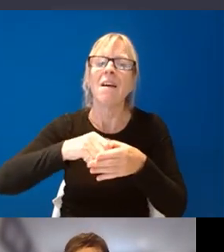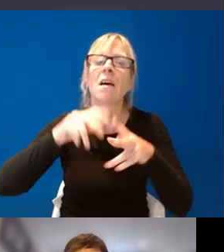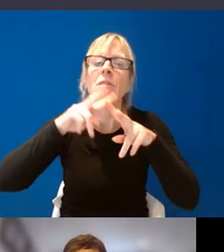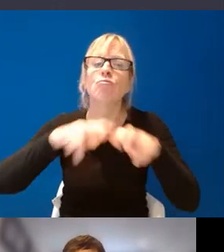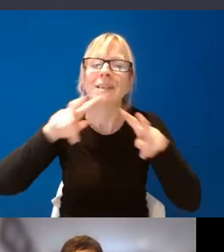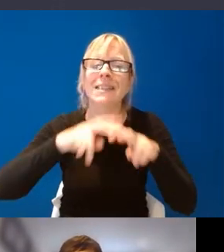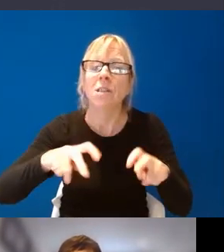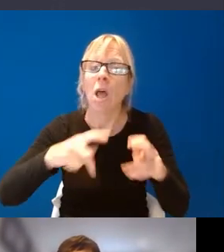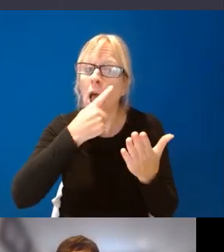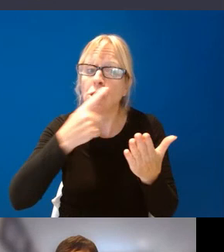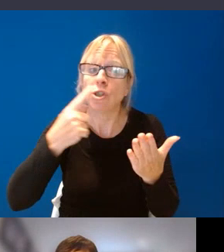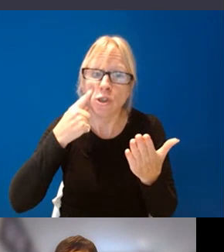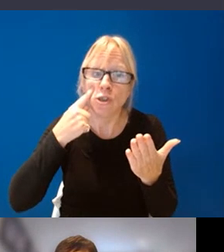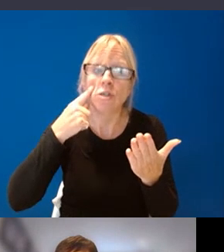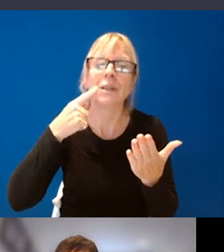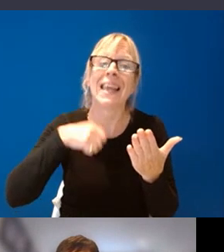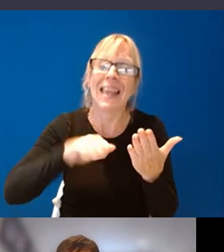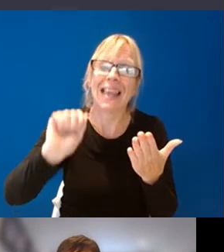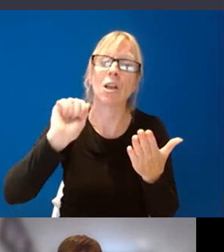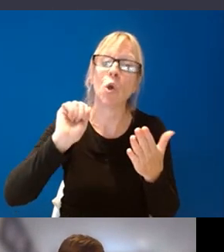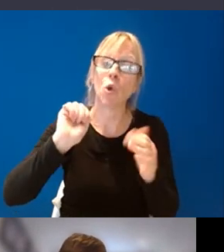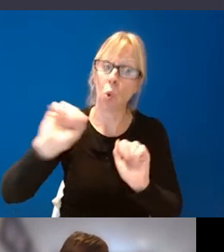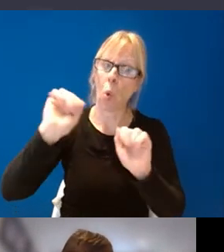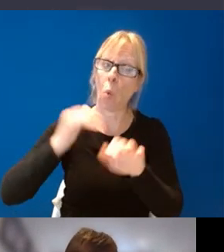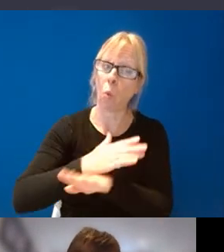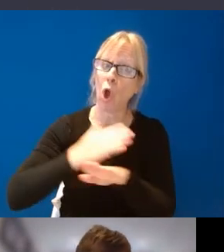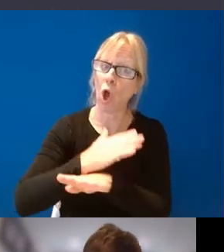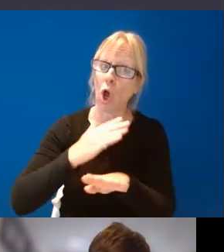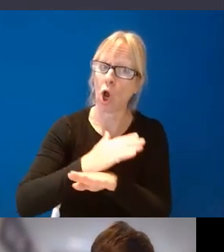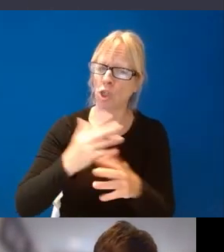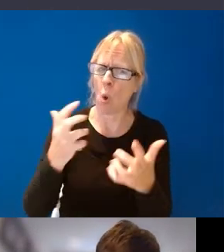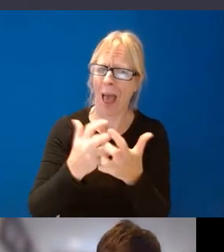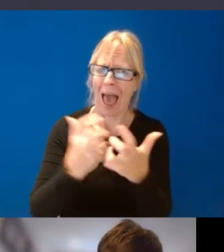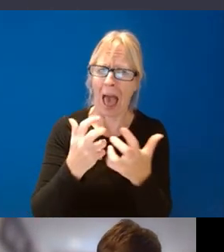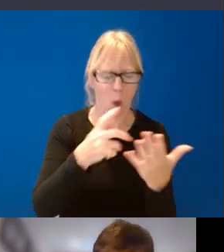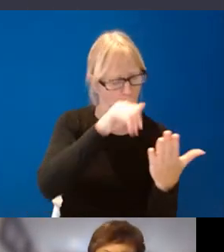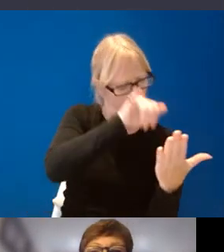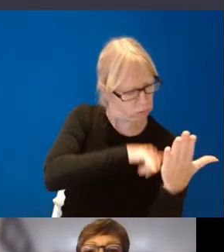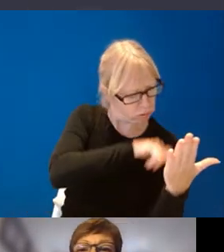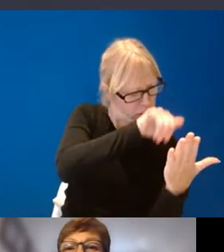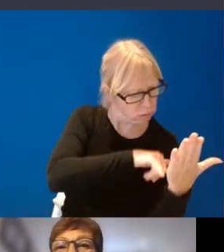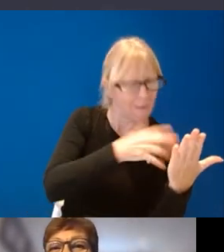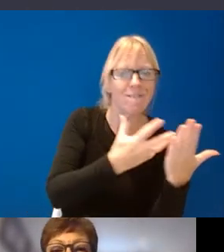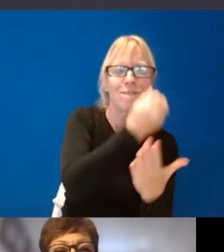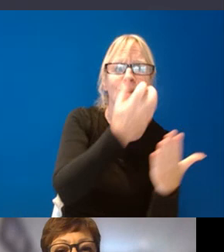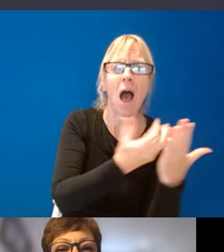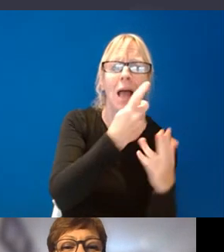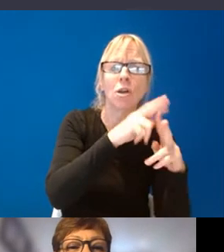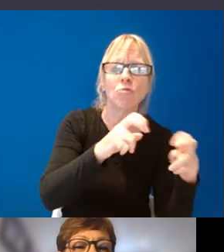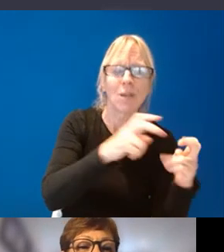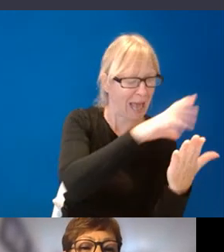your particular line of work, what opportunities do you have to embed the key findings?